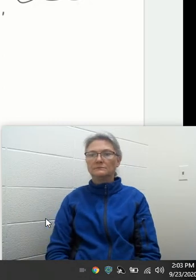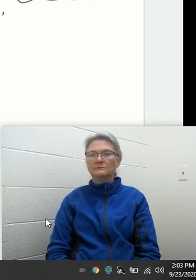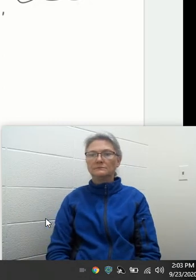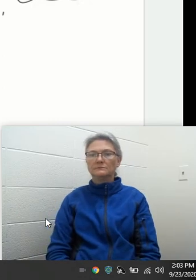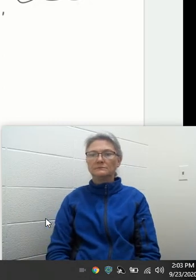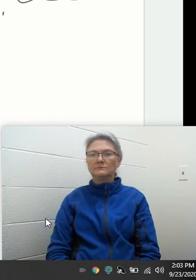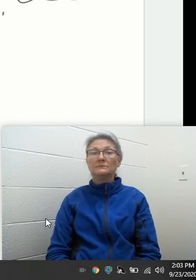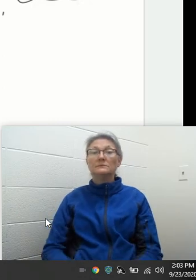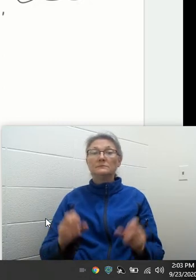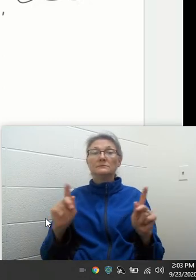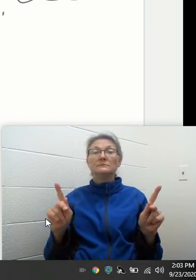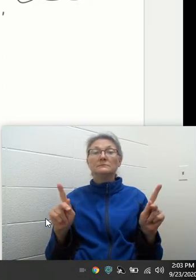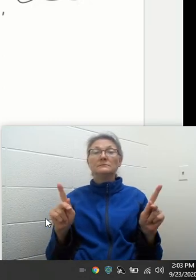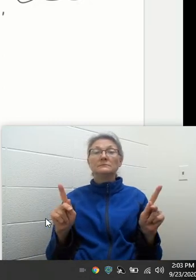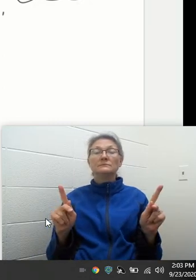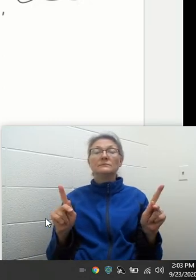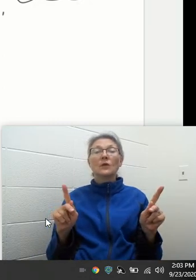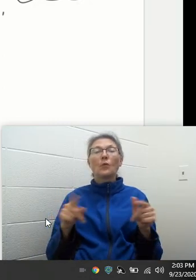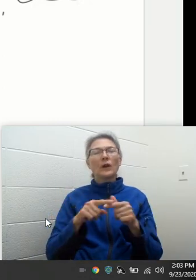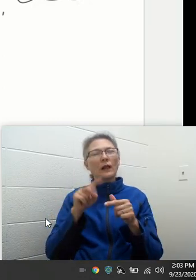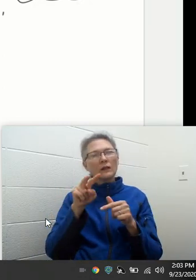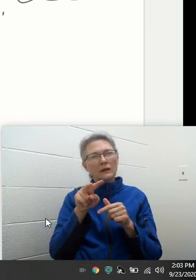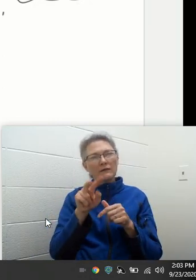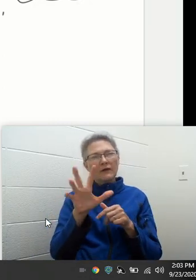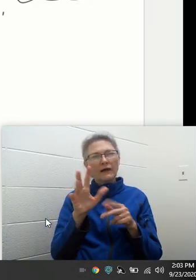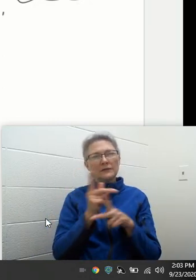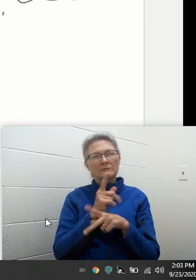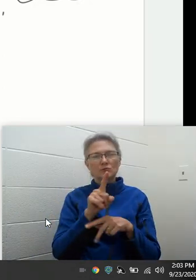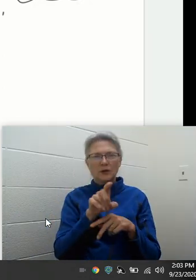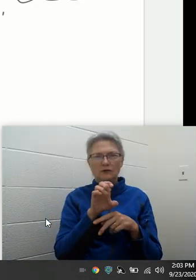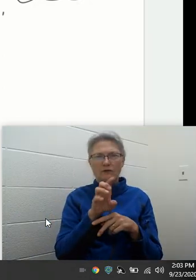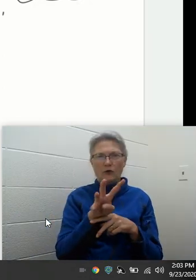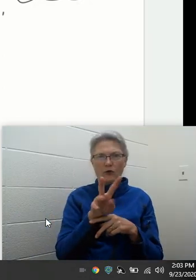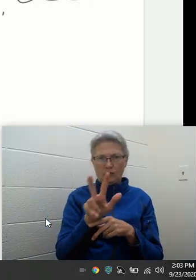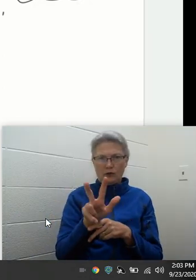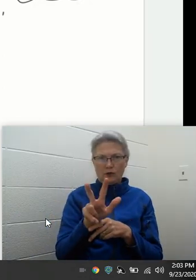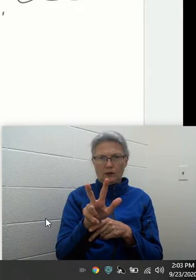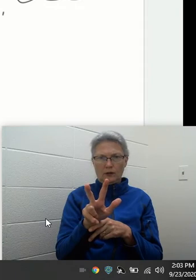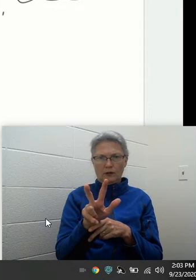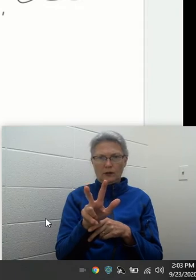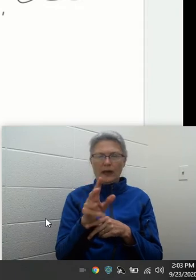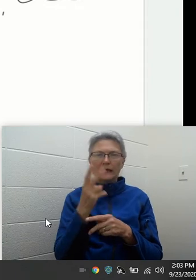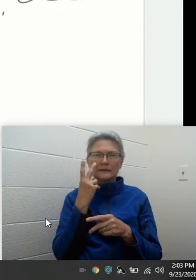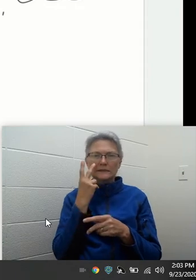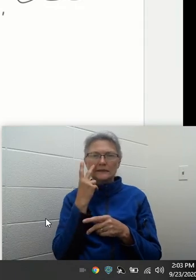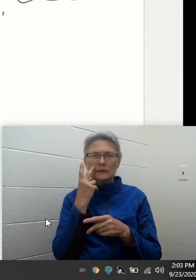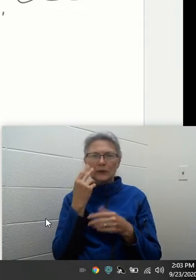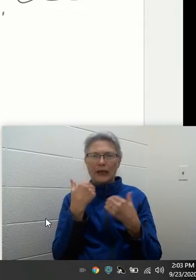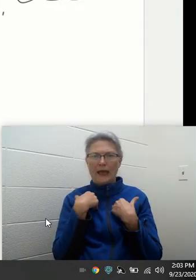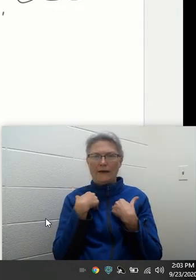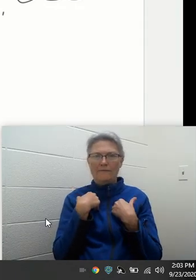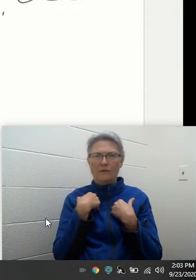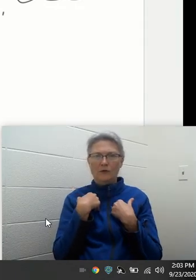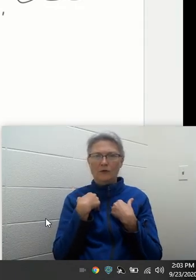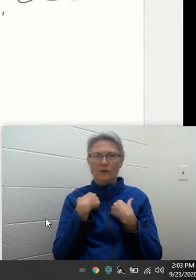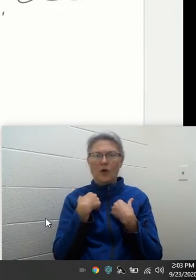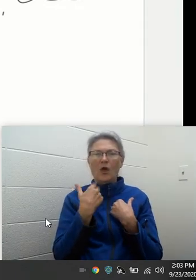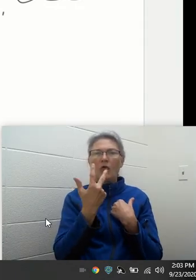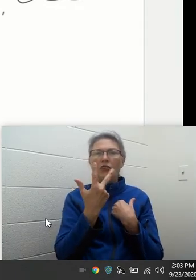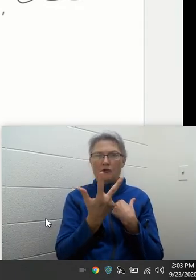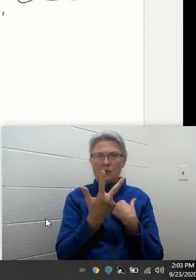1,000. Okay, when I look at 5 times 143, I can see that we have